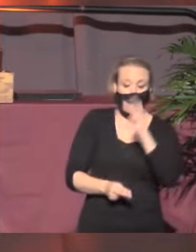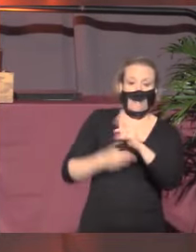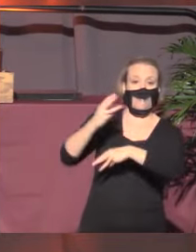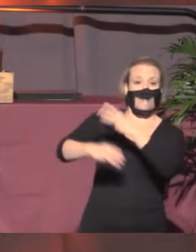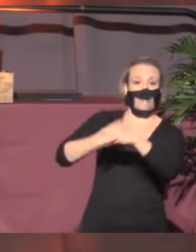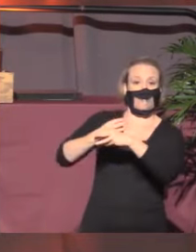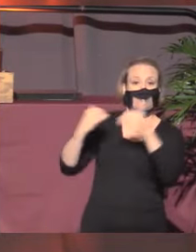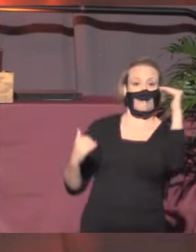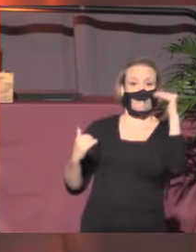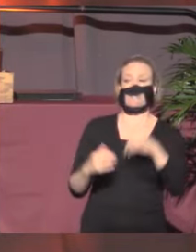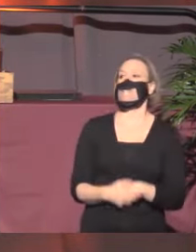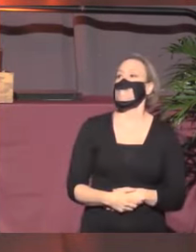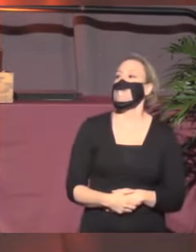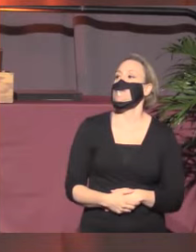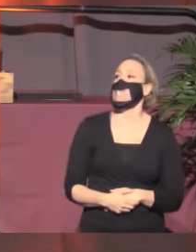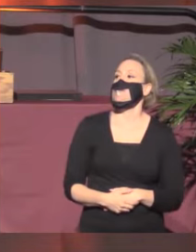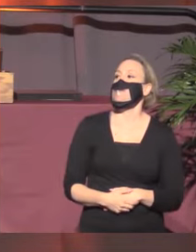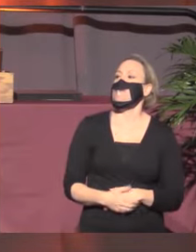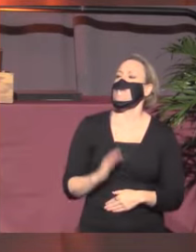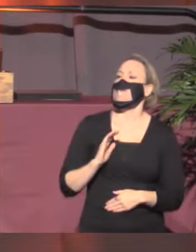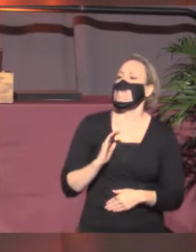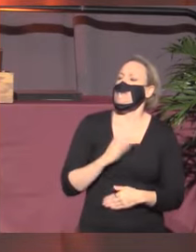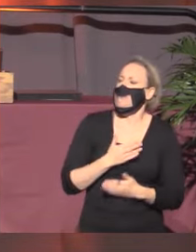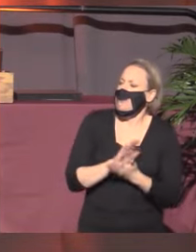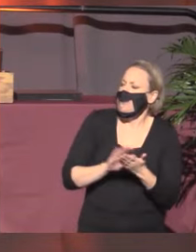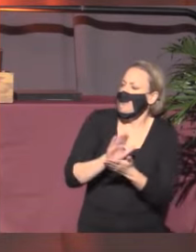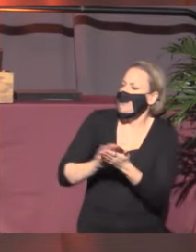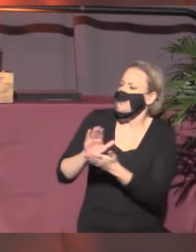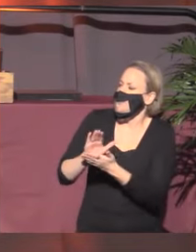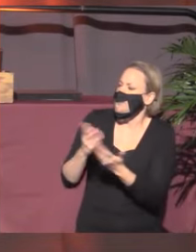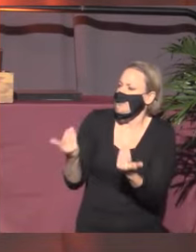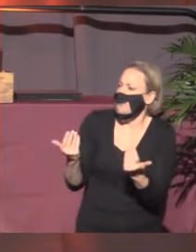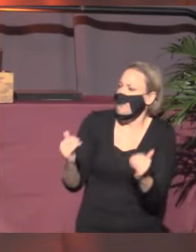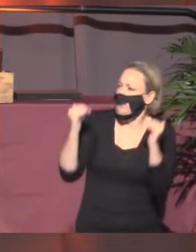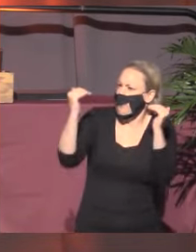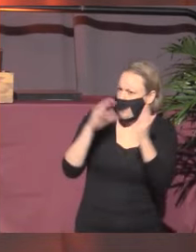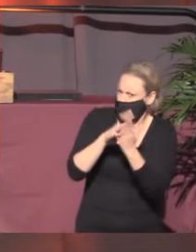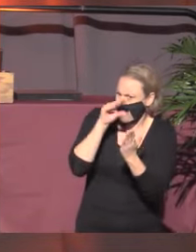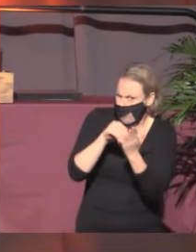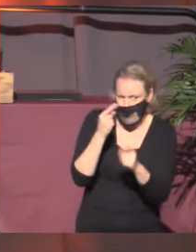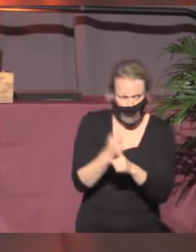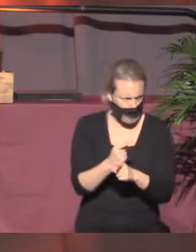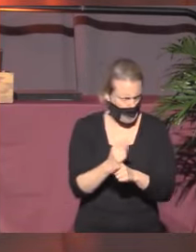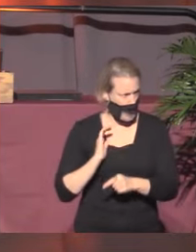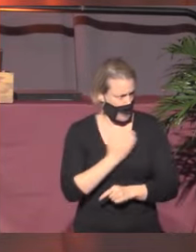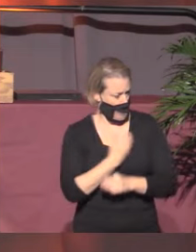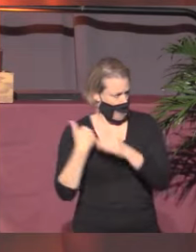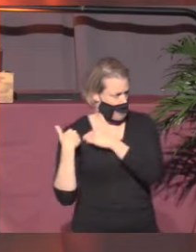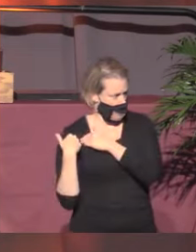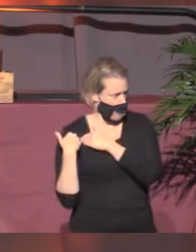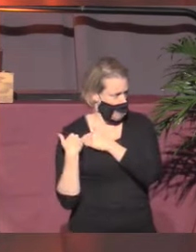Are we not institutions of higher learning? Is it not our job to help you find your